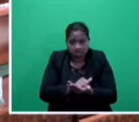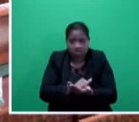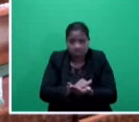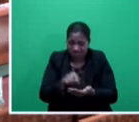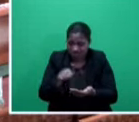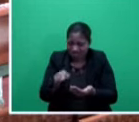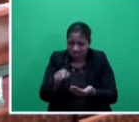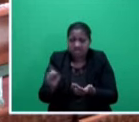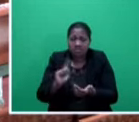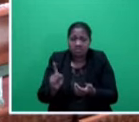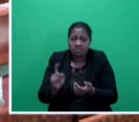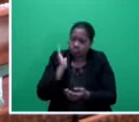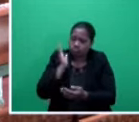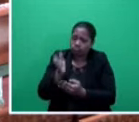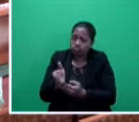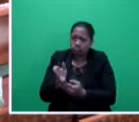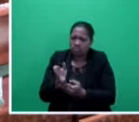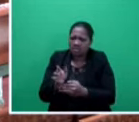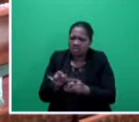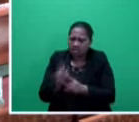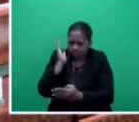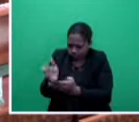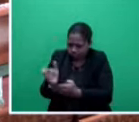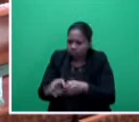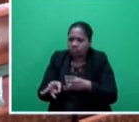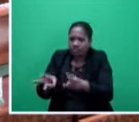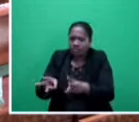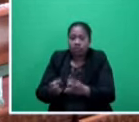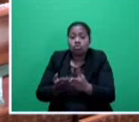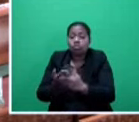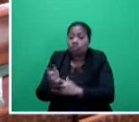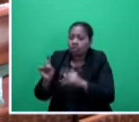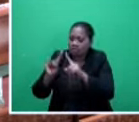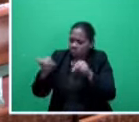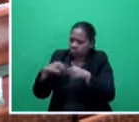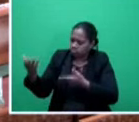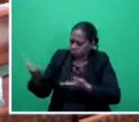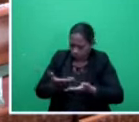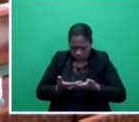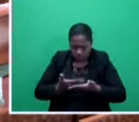a direct and targeted way through the petitions process.